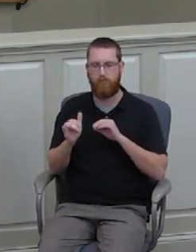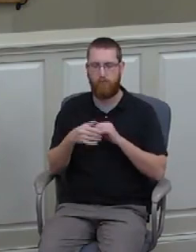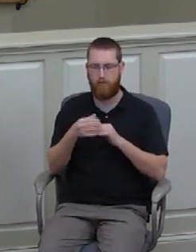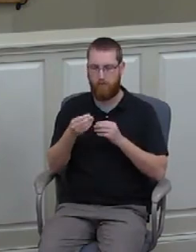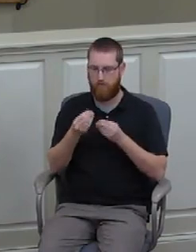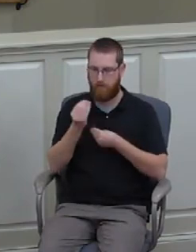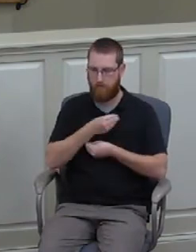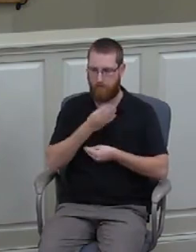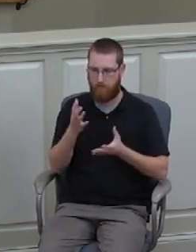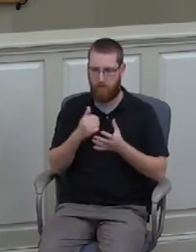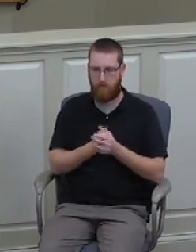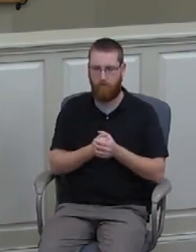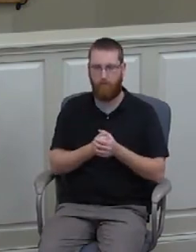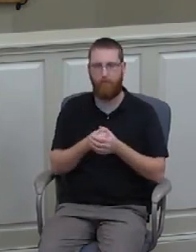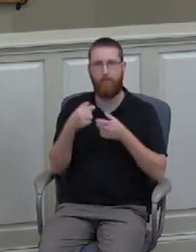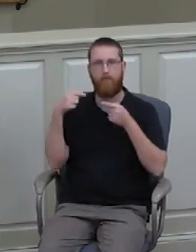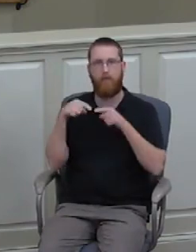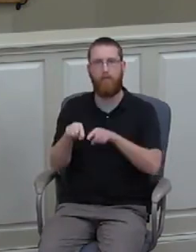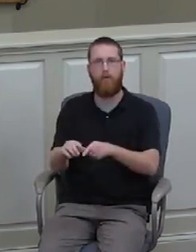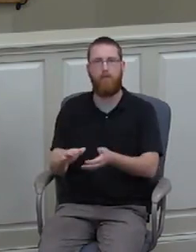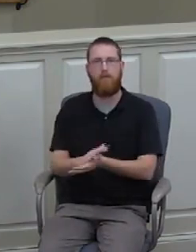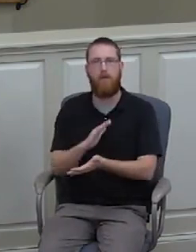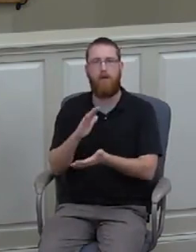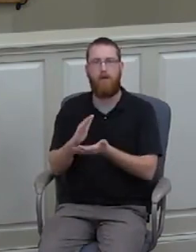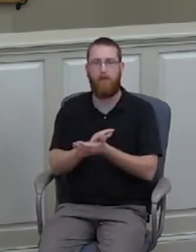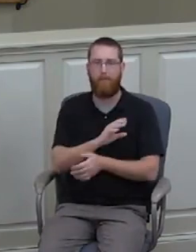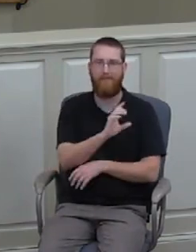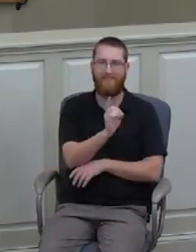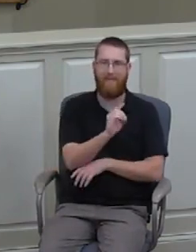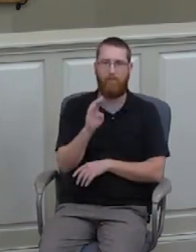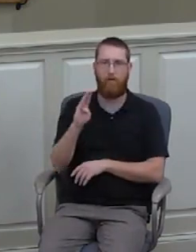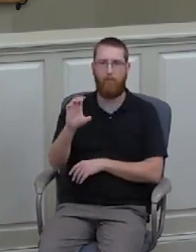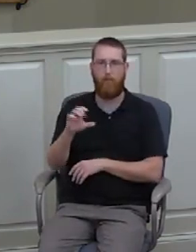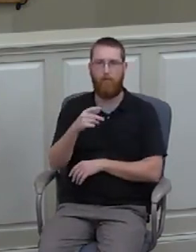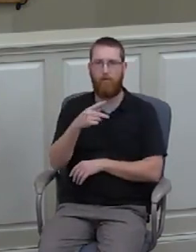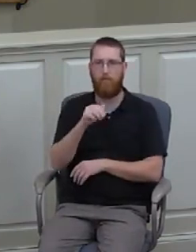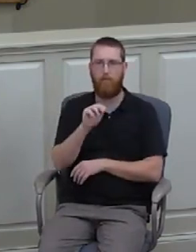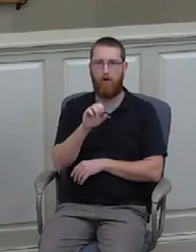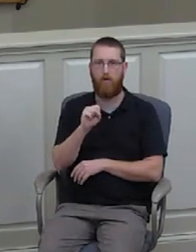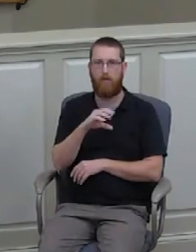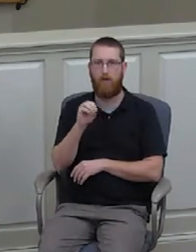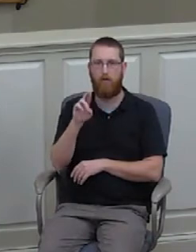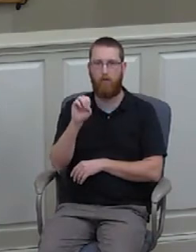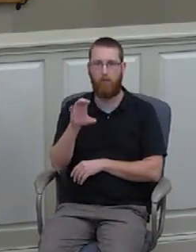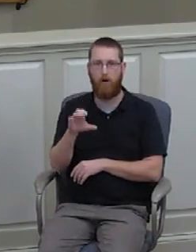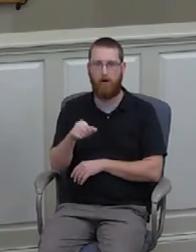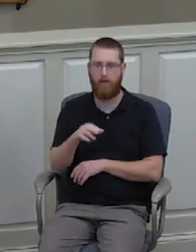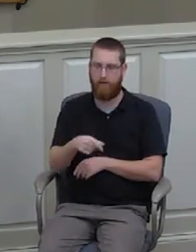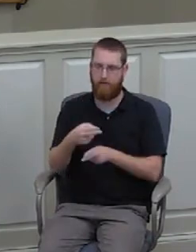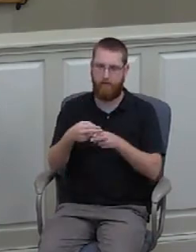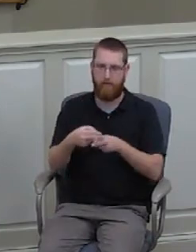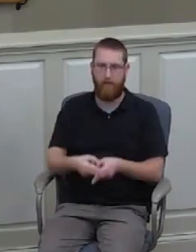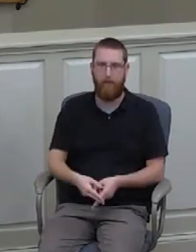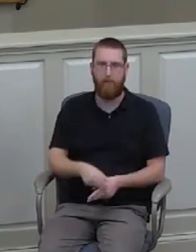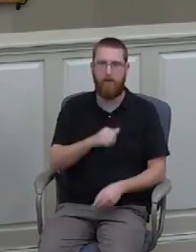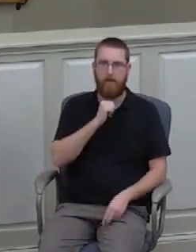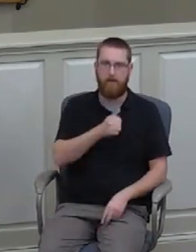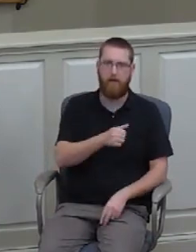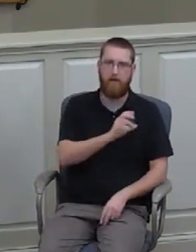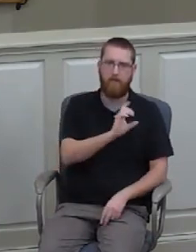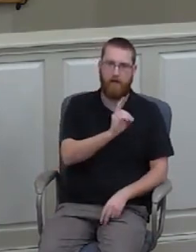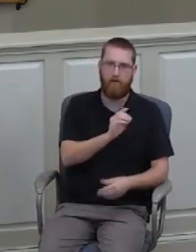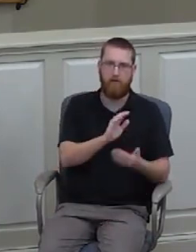Number one, all throughout the document, Danville Boyle County Parks and Rec is the name. It's not Danville